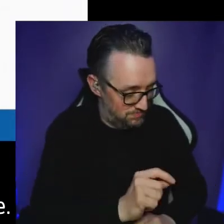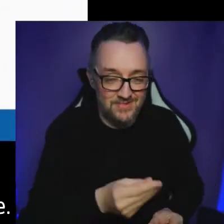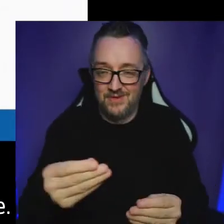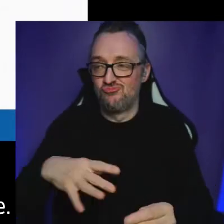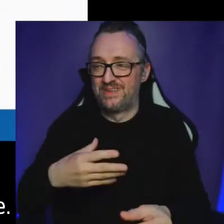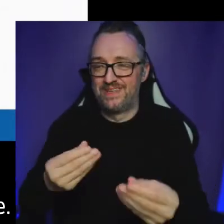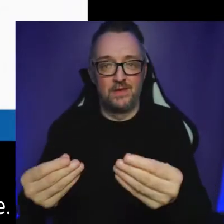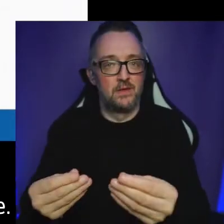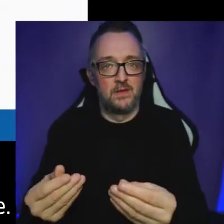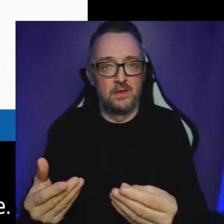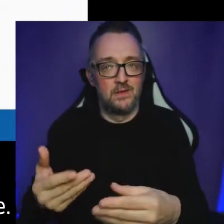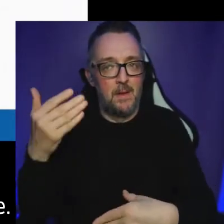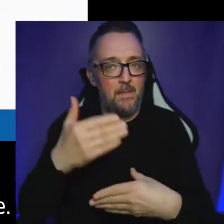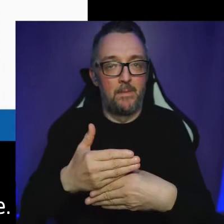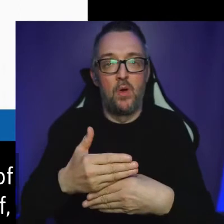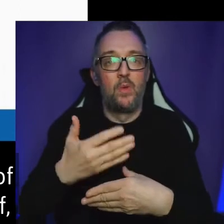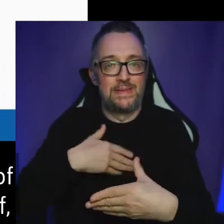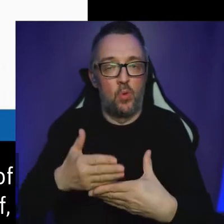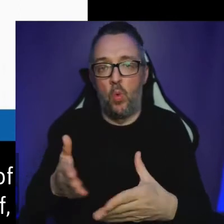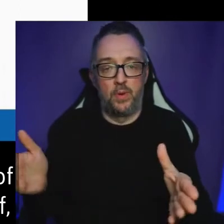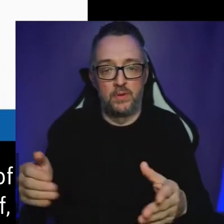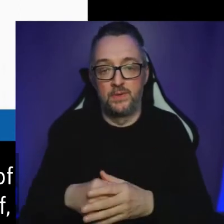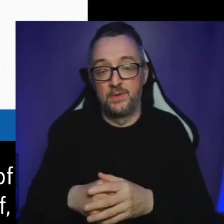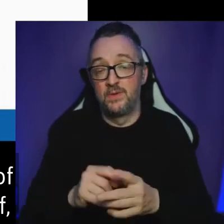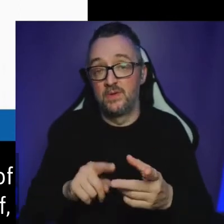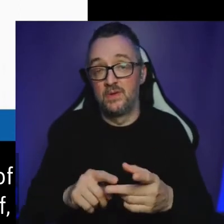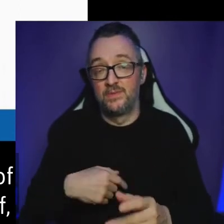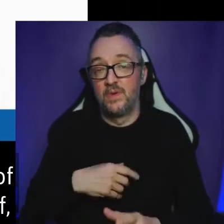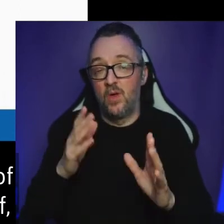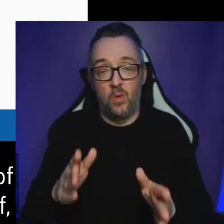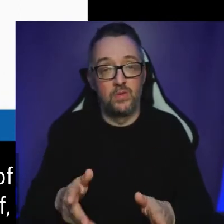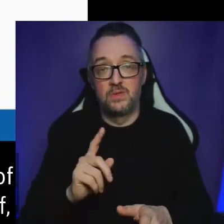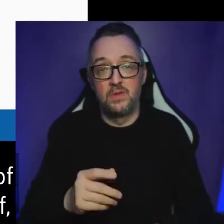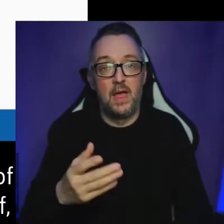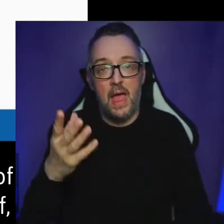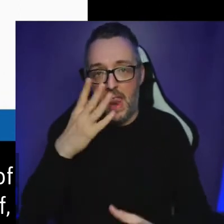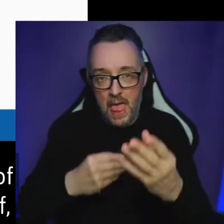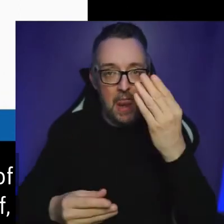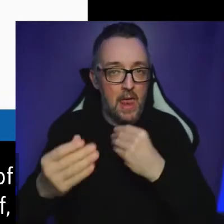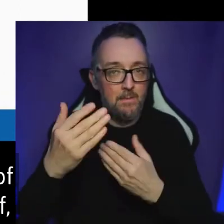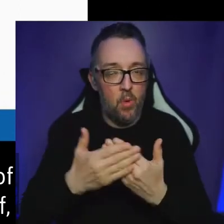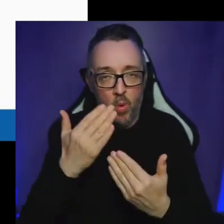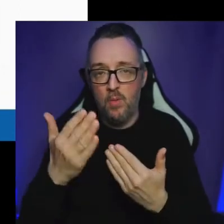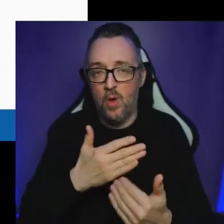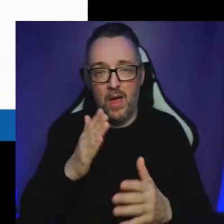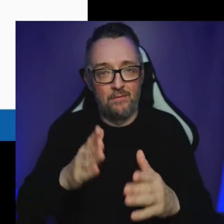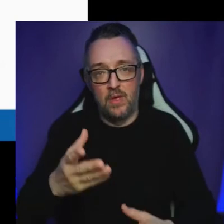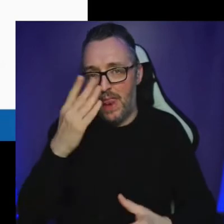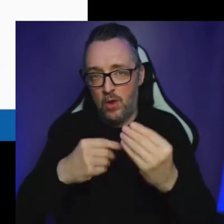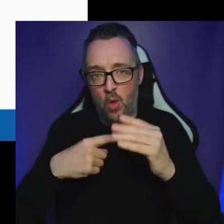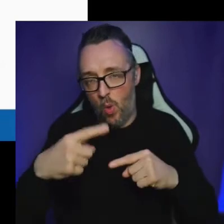finally, we're always learning more. We don't necessarily always get it right in terms of how we're kind of designing and researching stuff, but